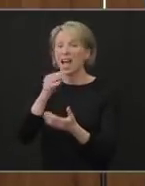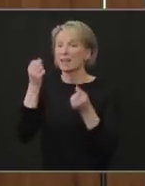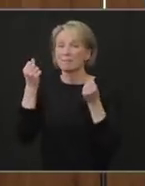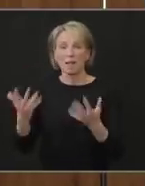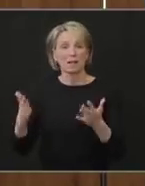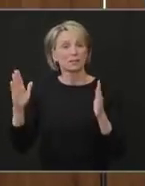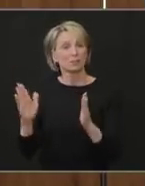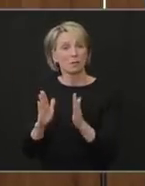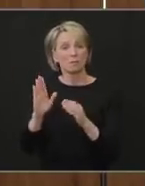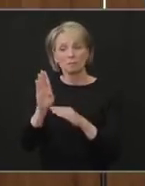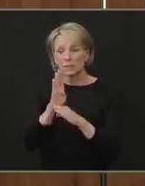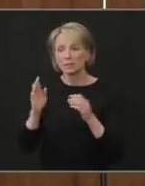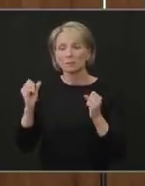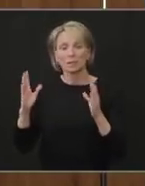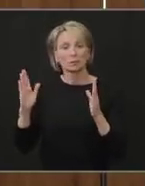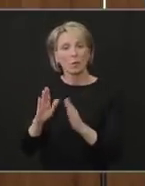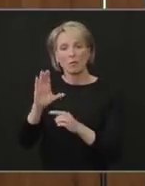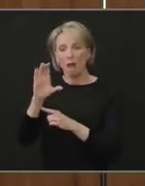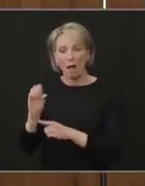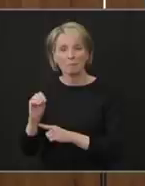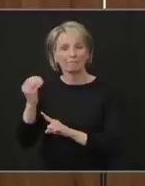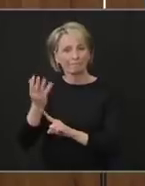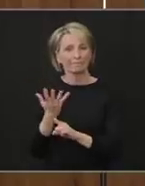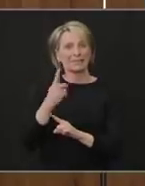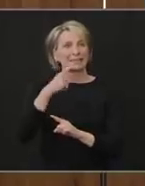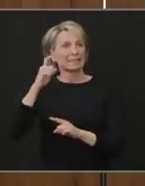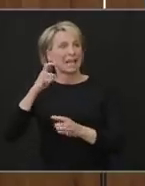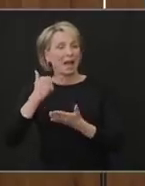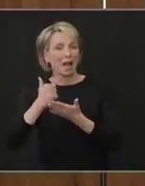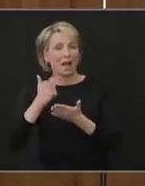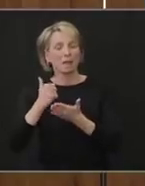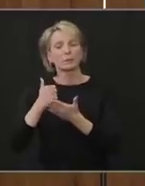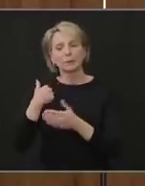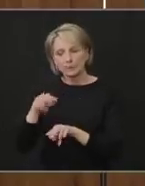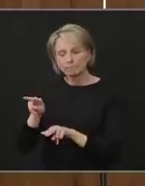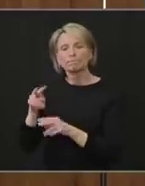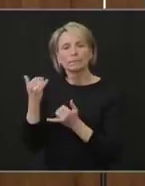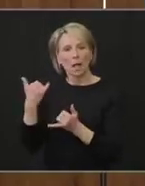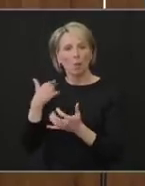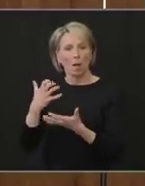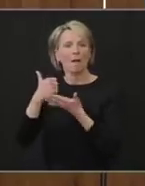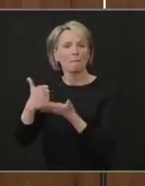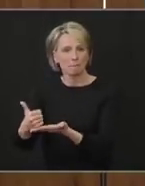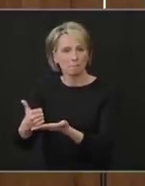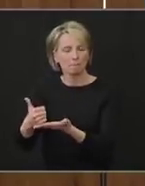have, and we are heeding their pleas.